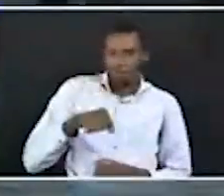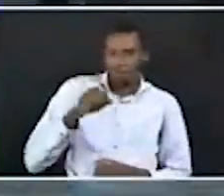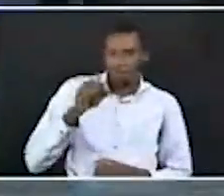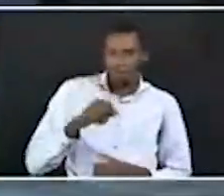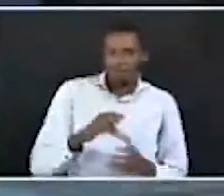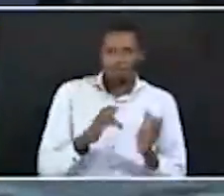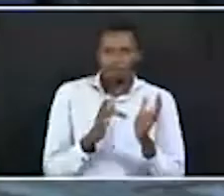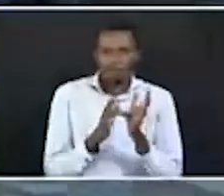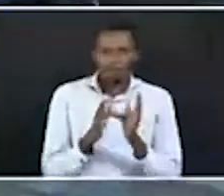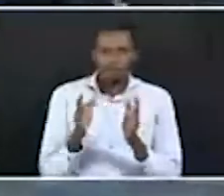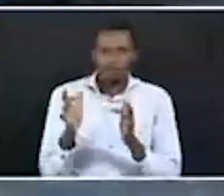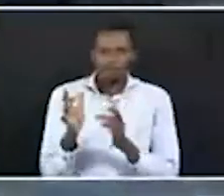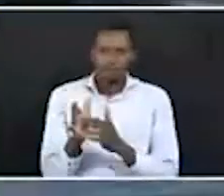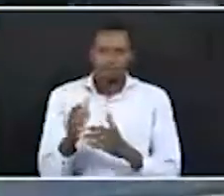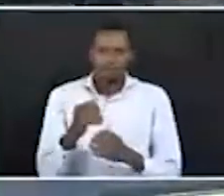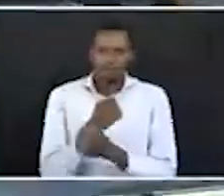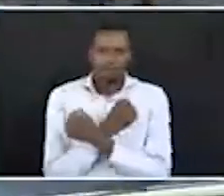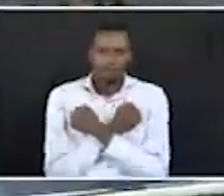Yes,